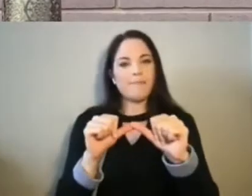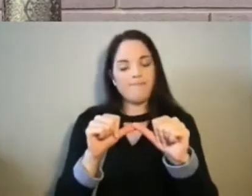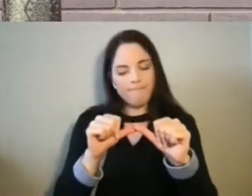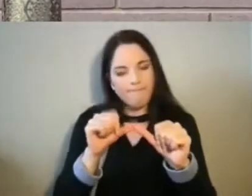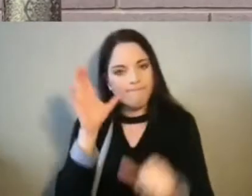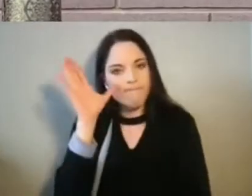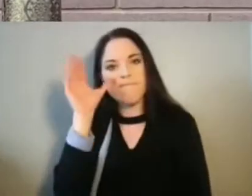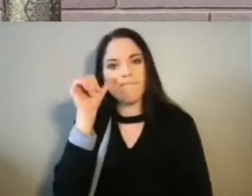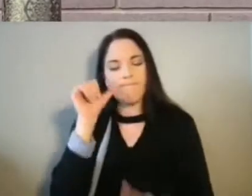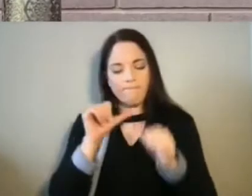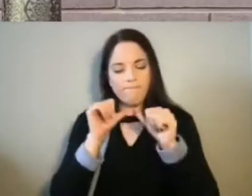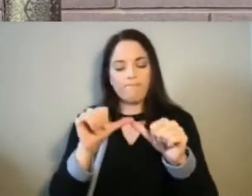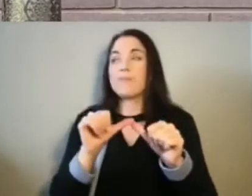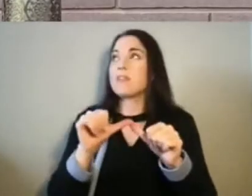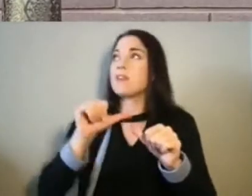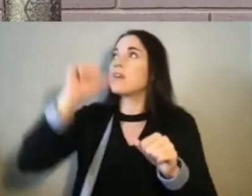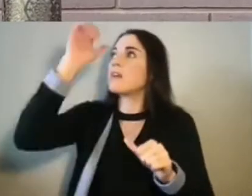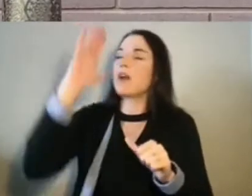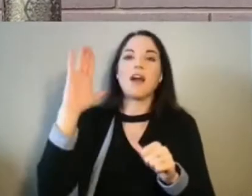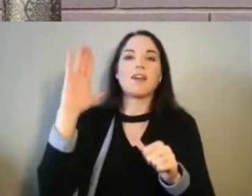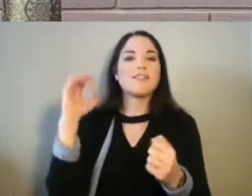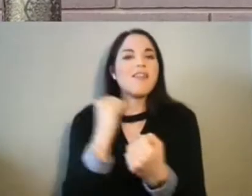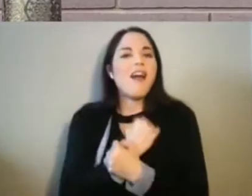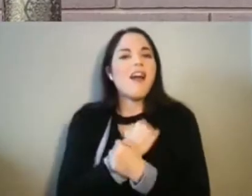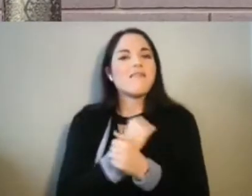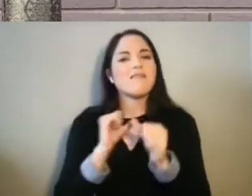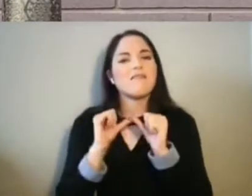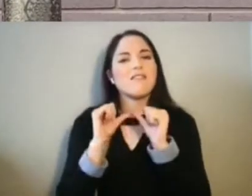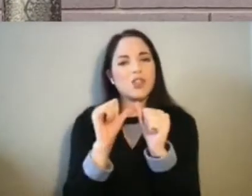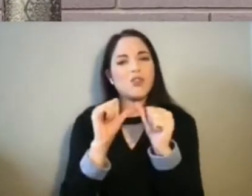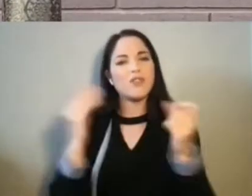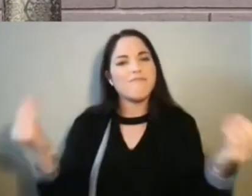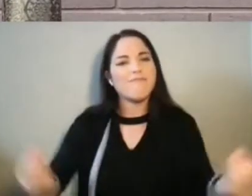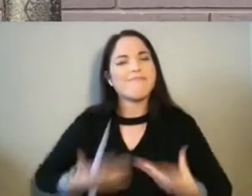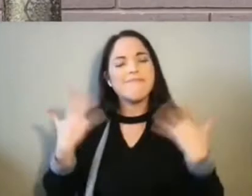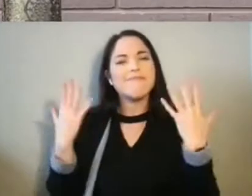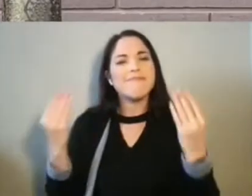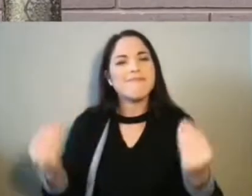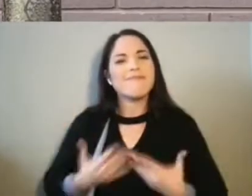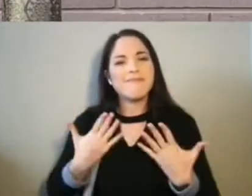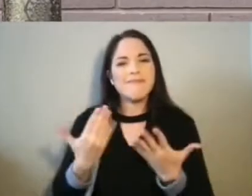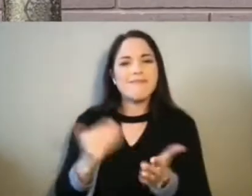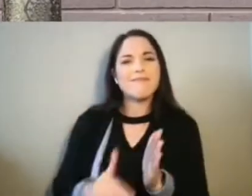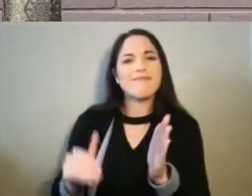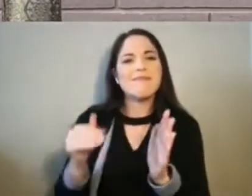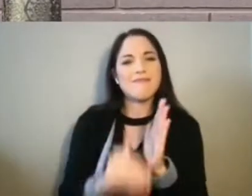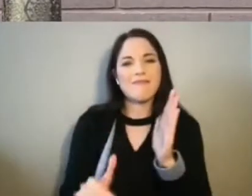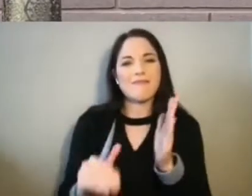never powerless as we open ourselves to the movements of the Spirit.